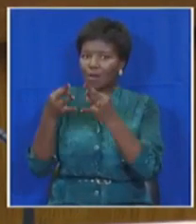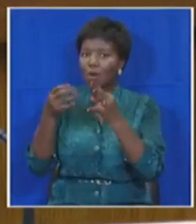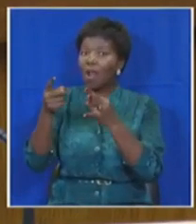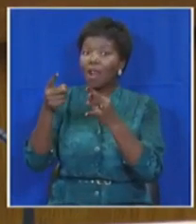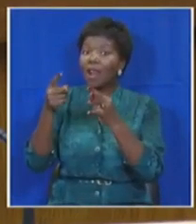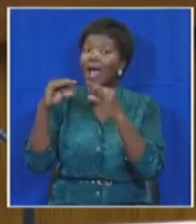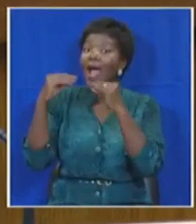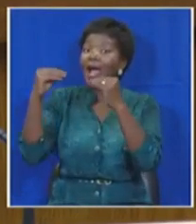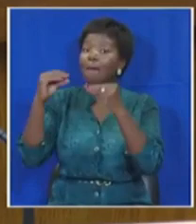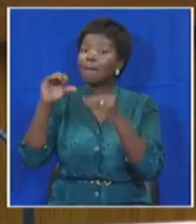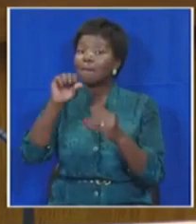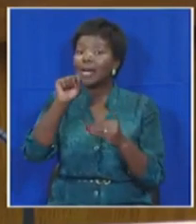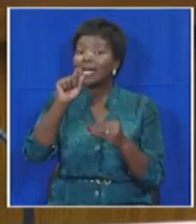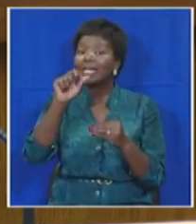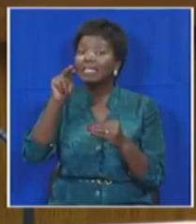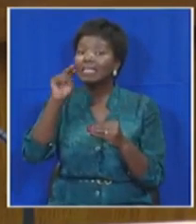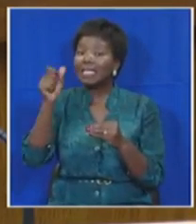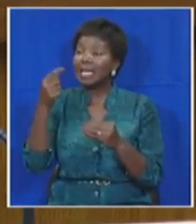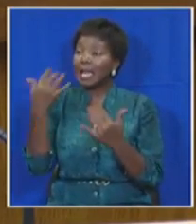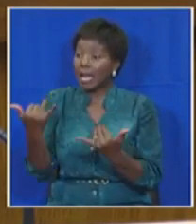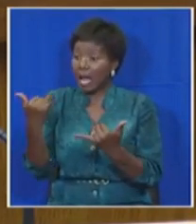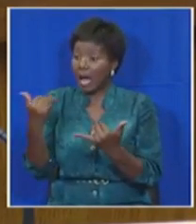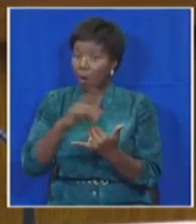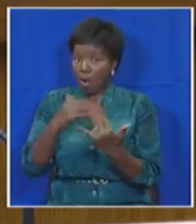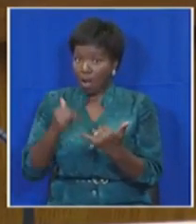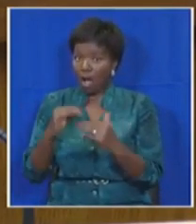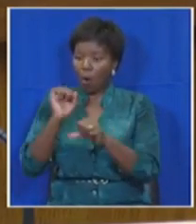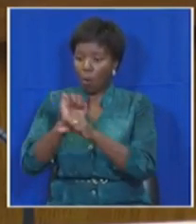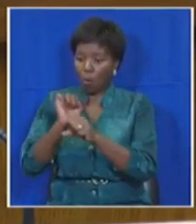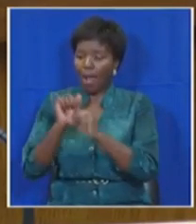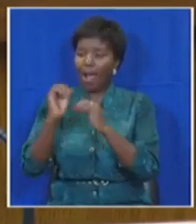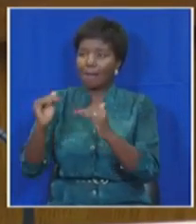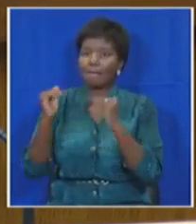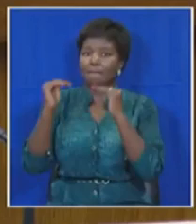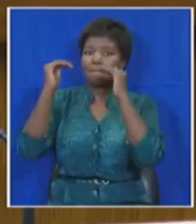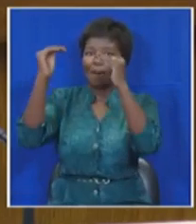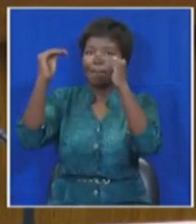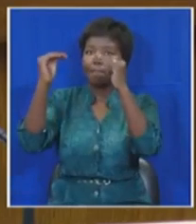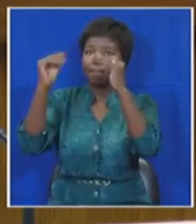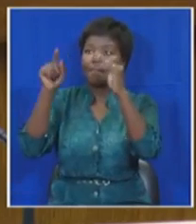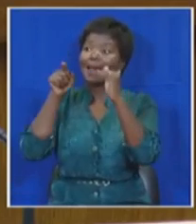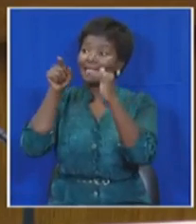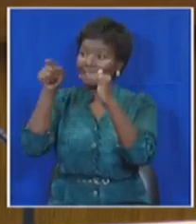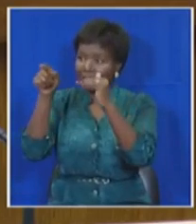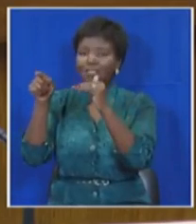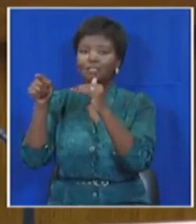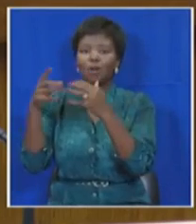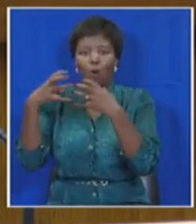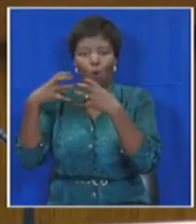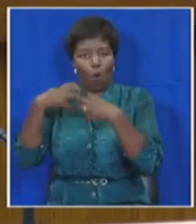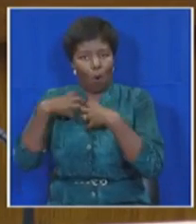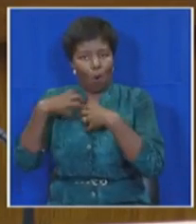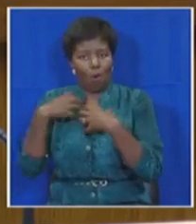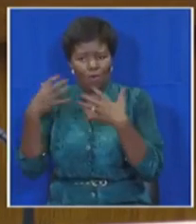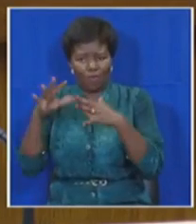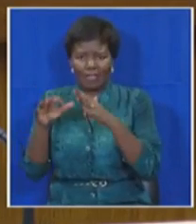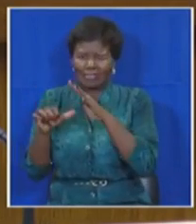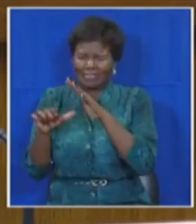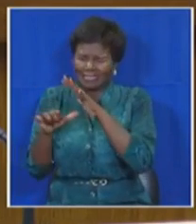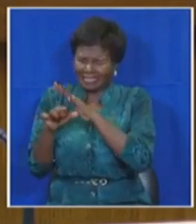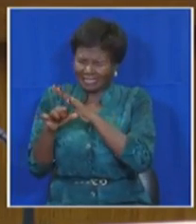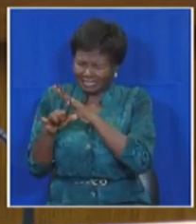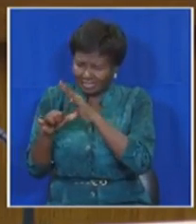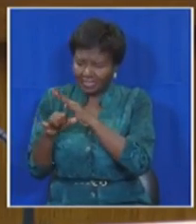why maybe he's promoted to minister, where they were the primary beneficiaries of a lucrative dairy